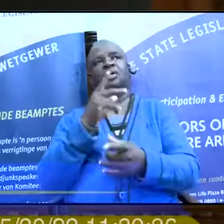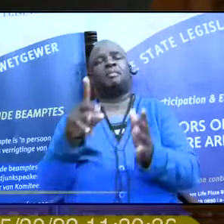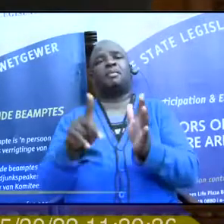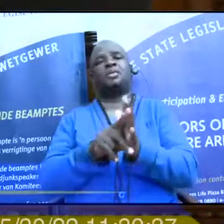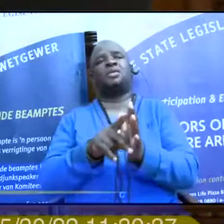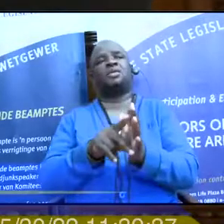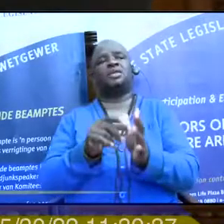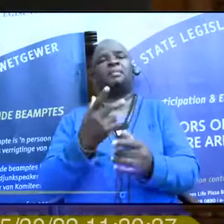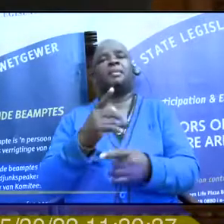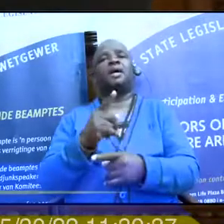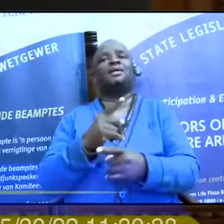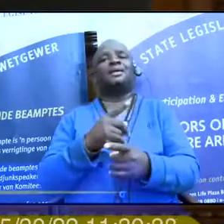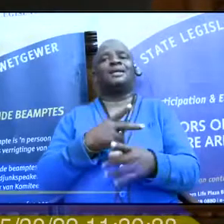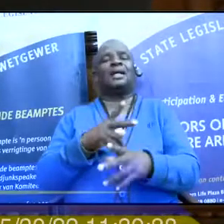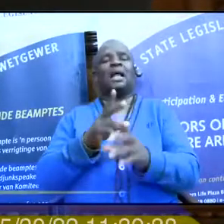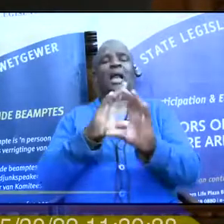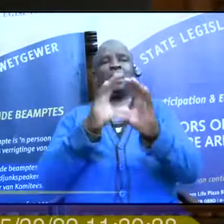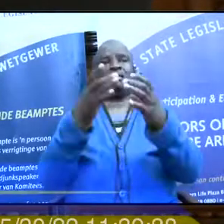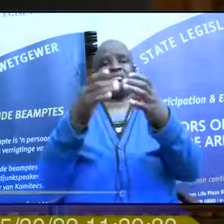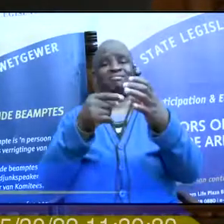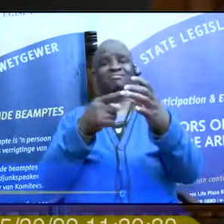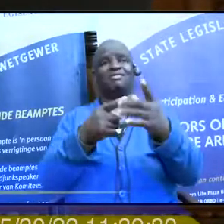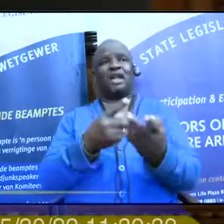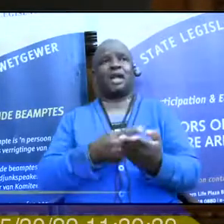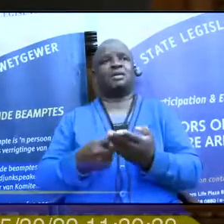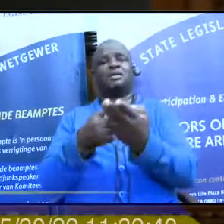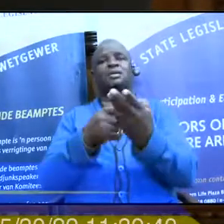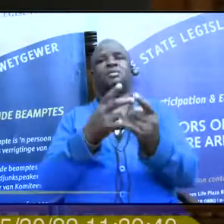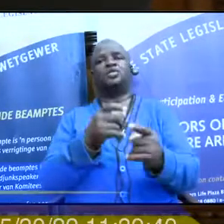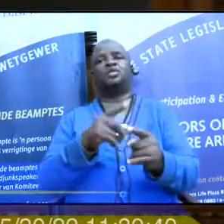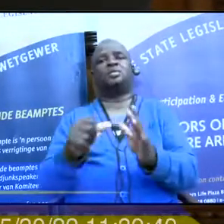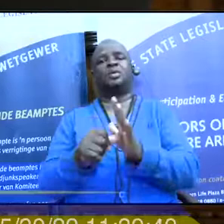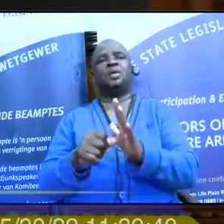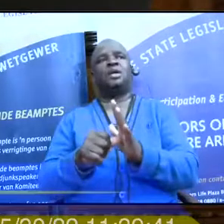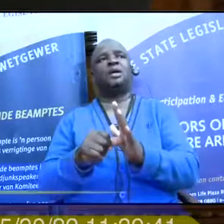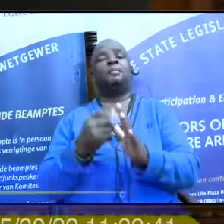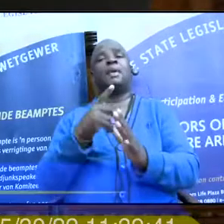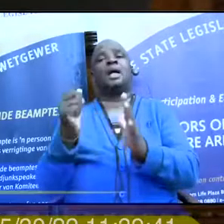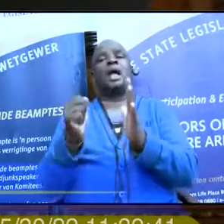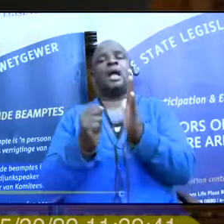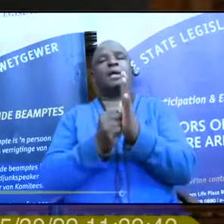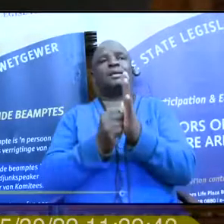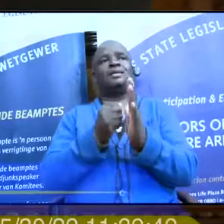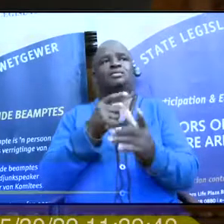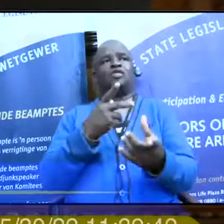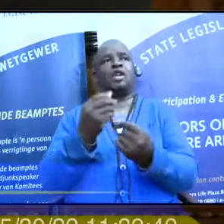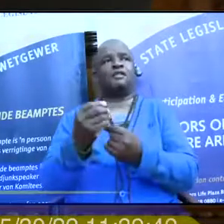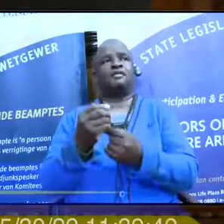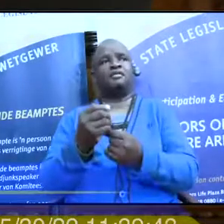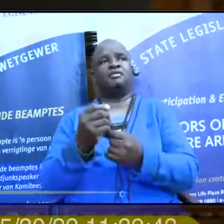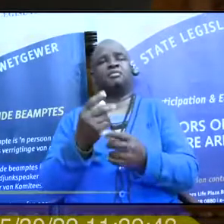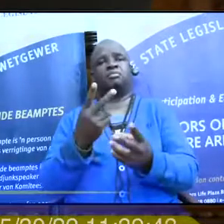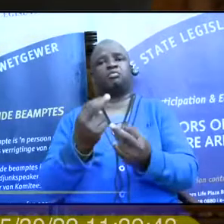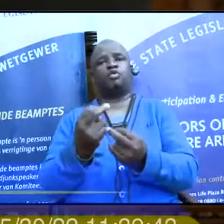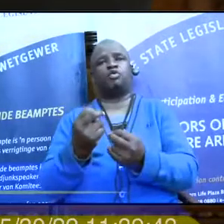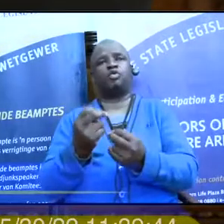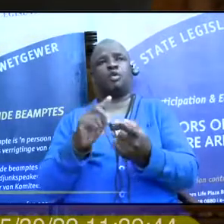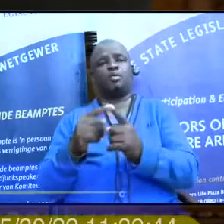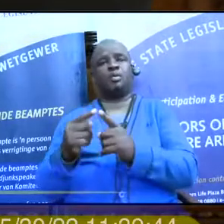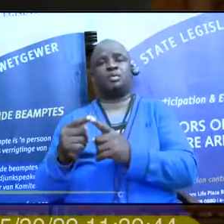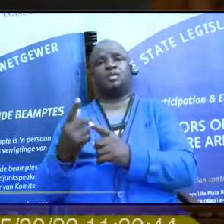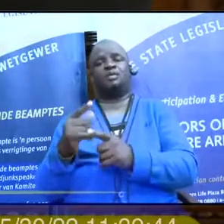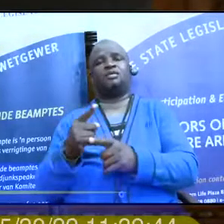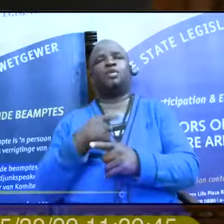participation on a bargaining council remains voluntary but the act provides a number of inducements for unions and employers to